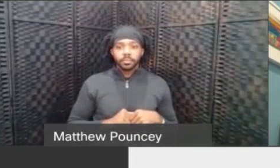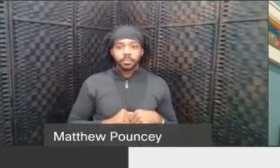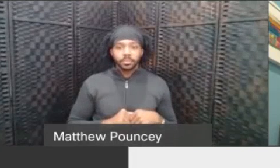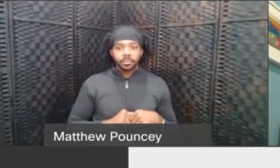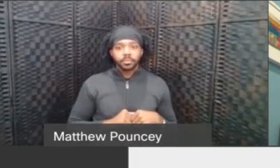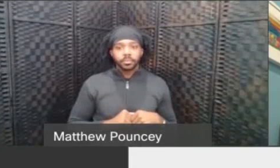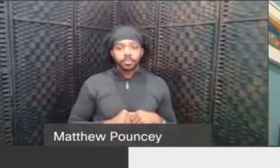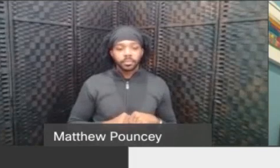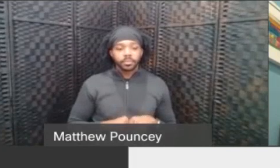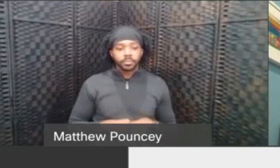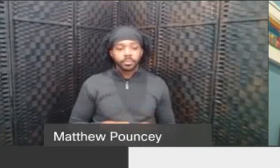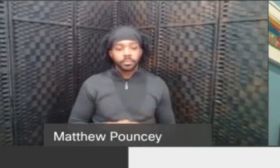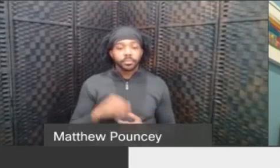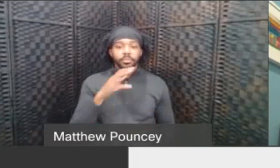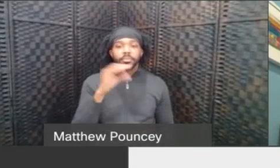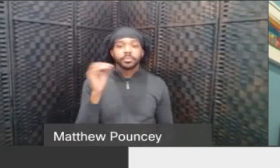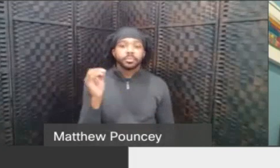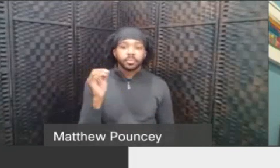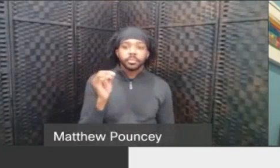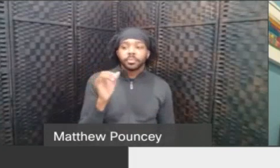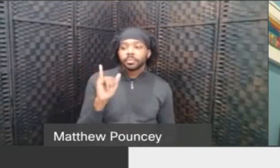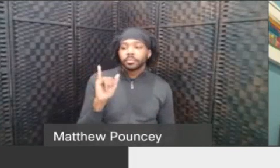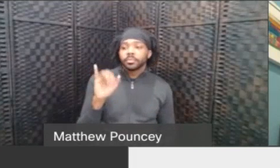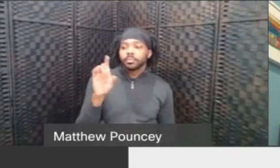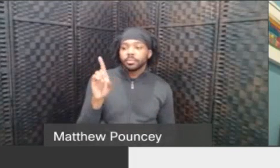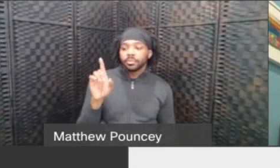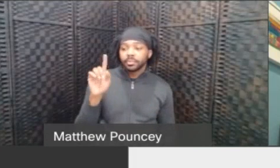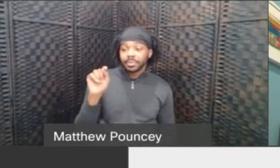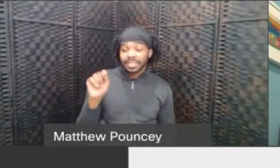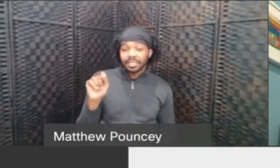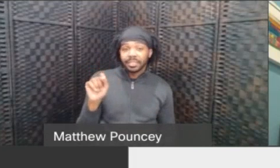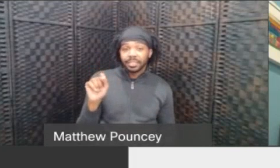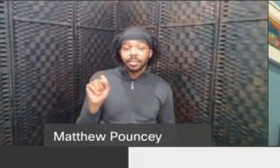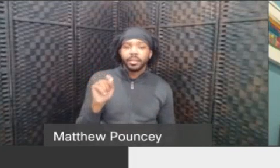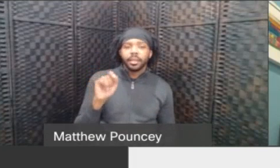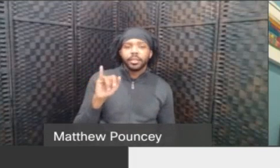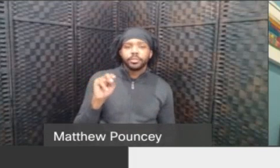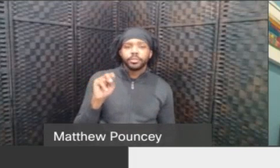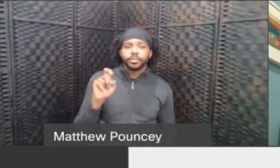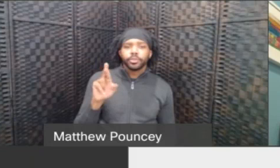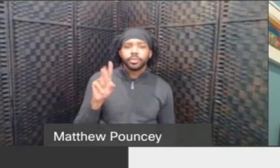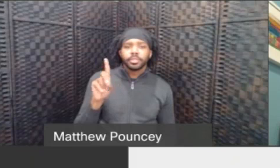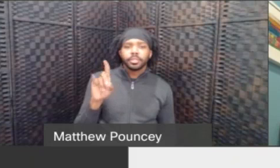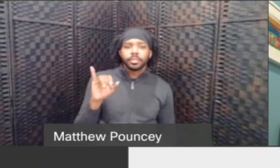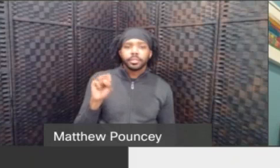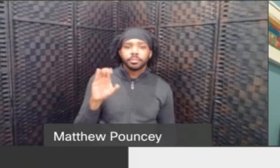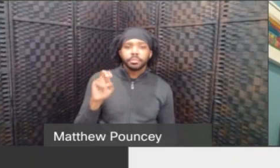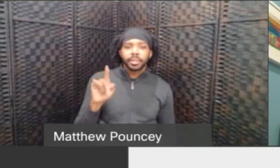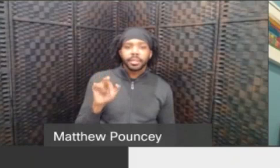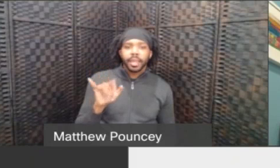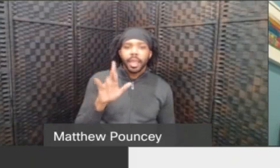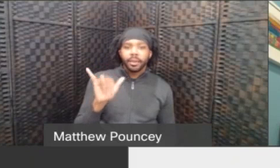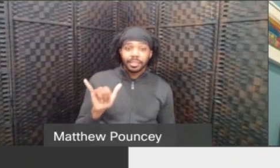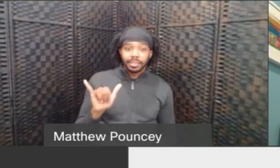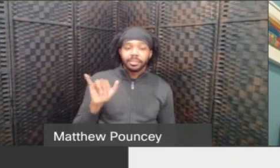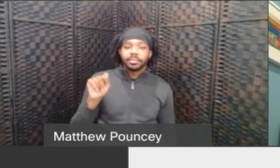And the IDT, the interdisciplinary team, should address this together to talk about what's best